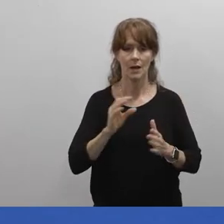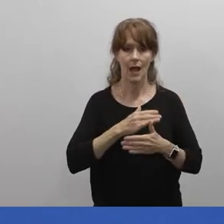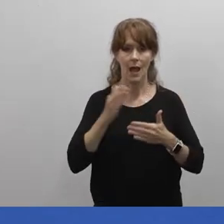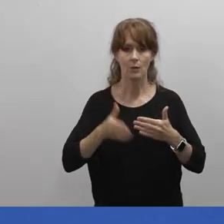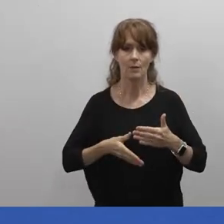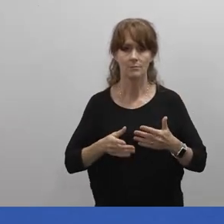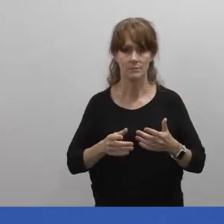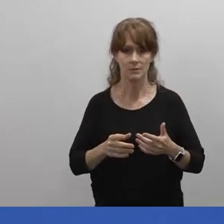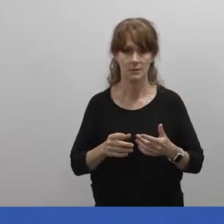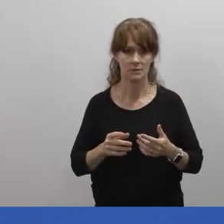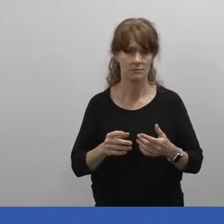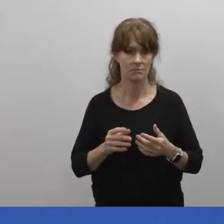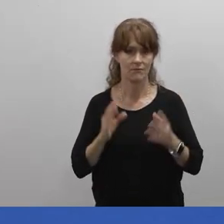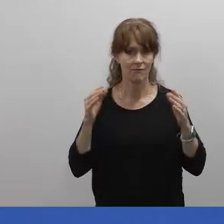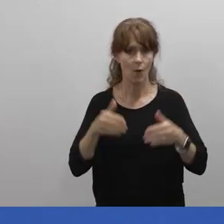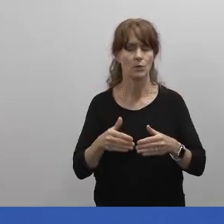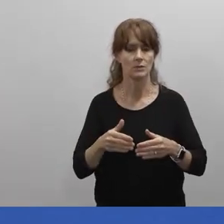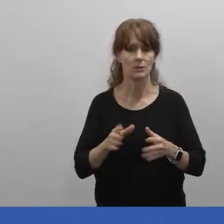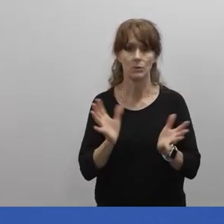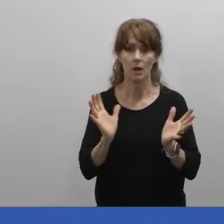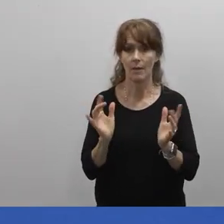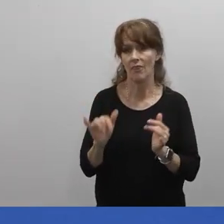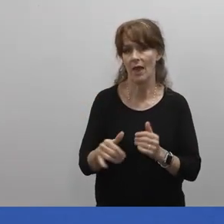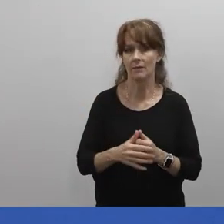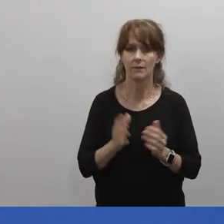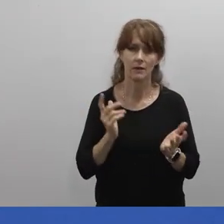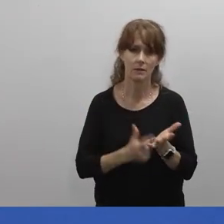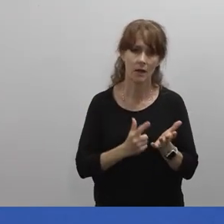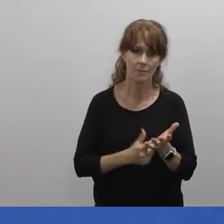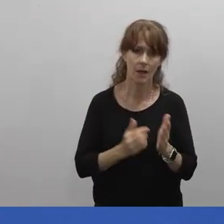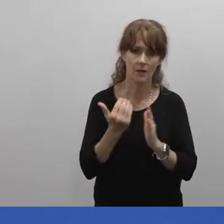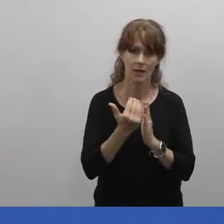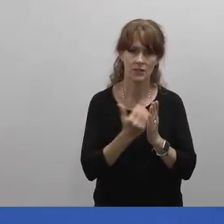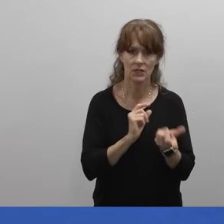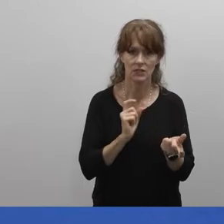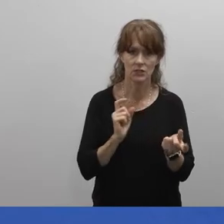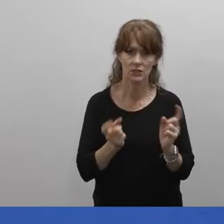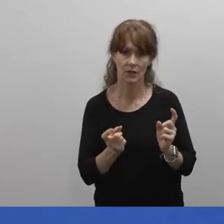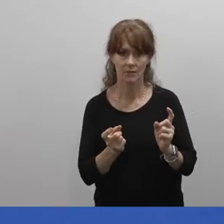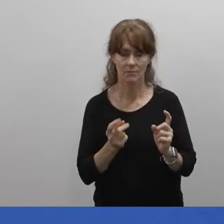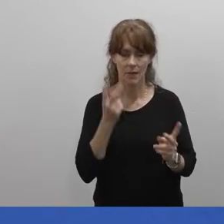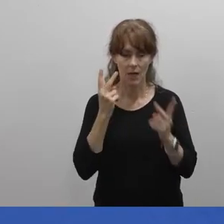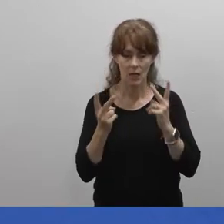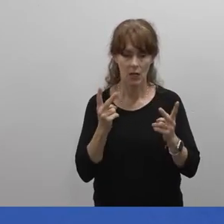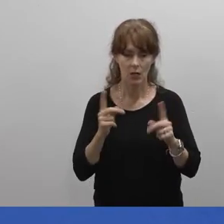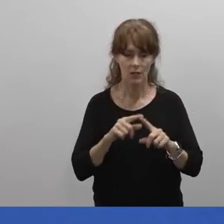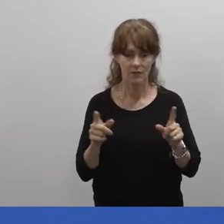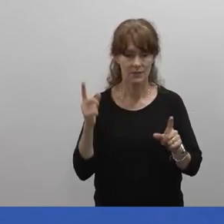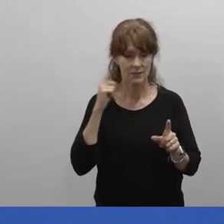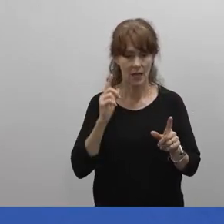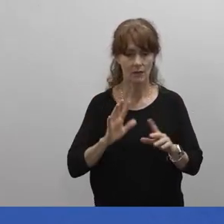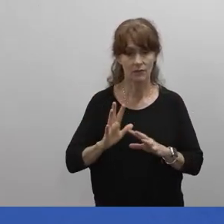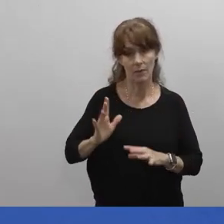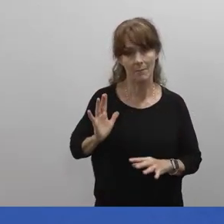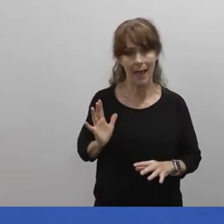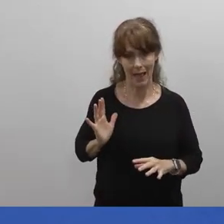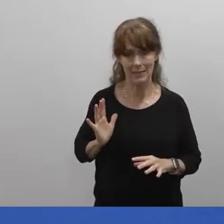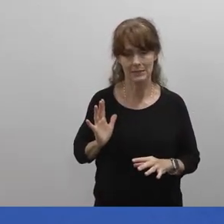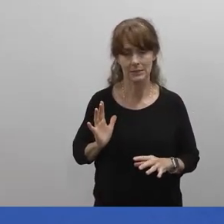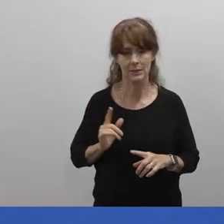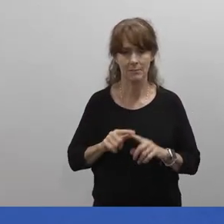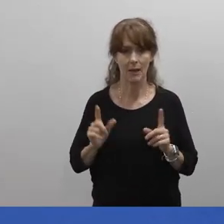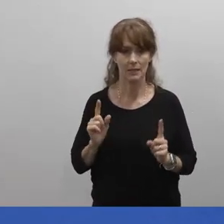what we're gonna talk about. So we may, as you said, we're gonna talk about an agenda shift, may look different, sound different than it has in the past, but